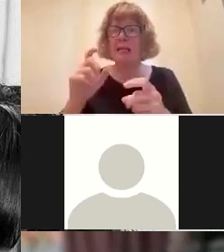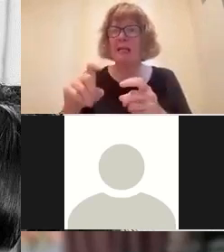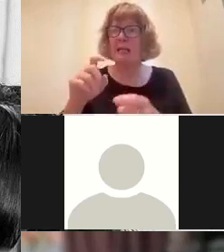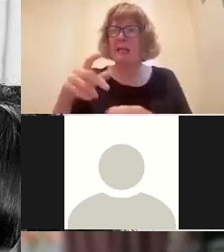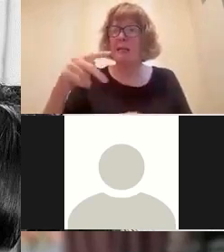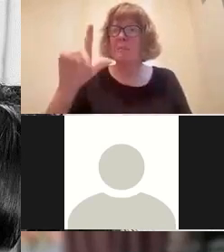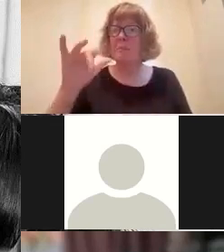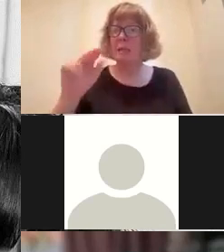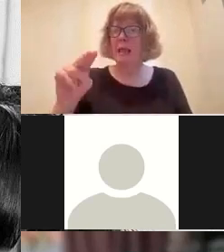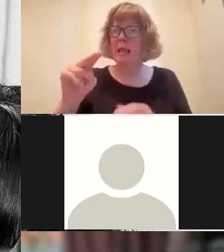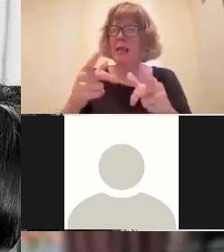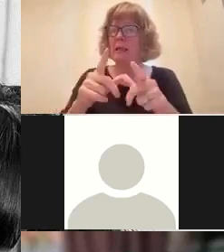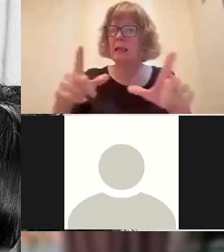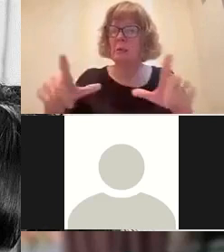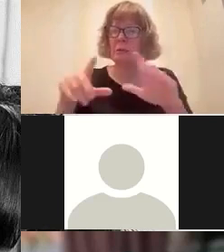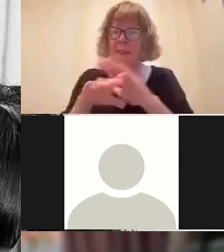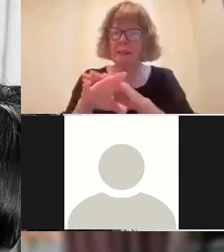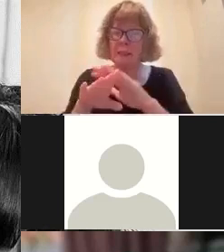other accommodations.